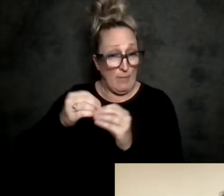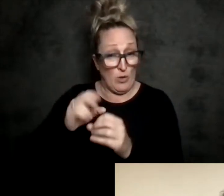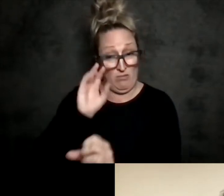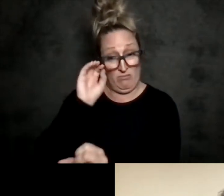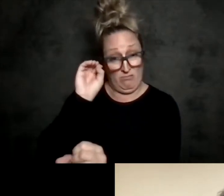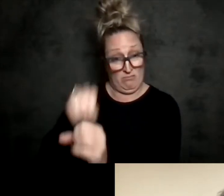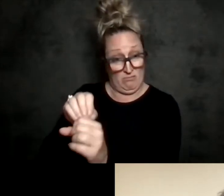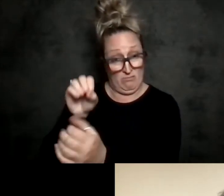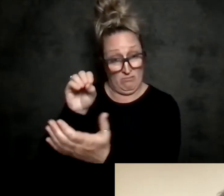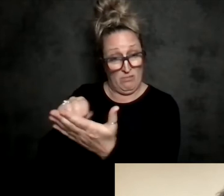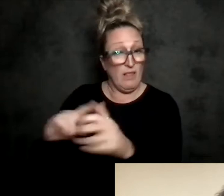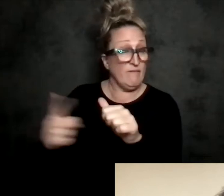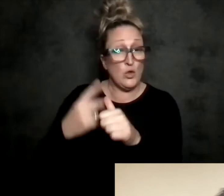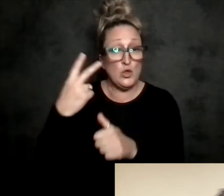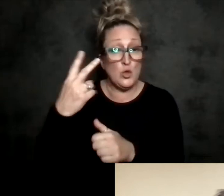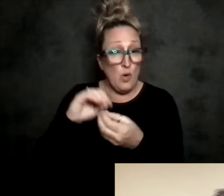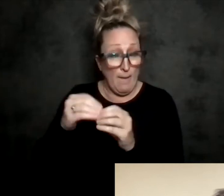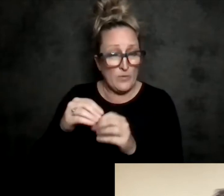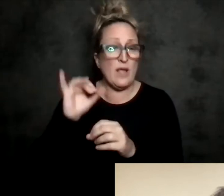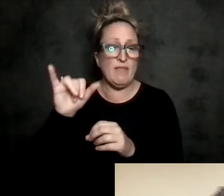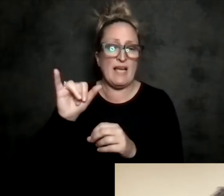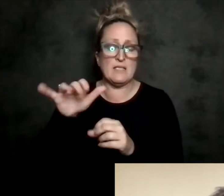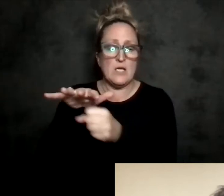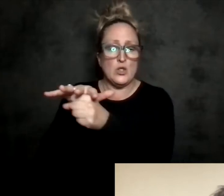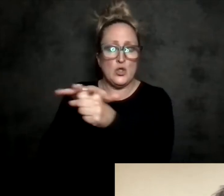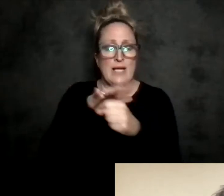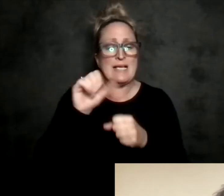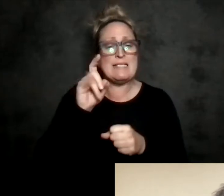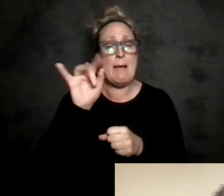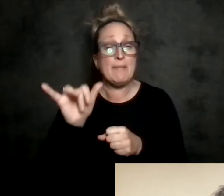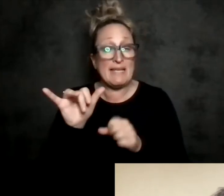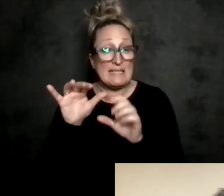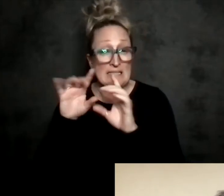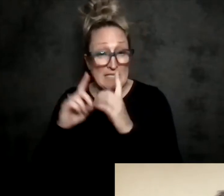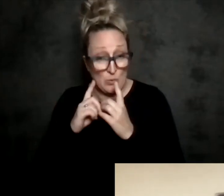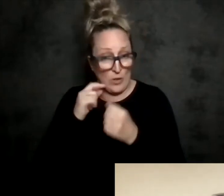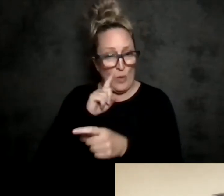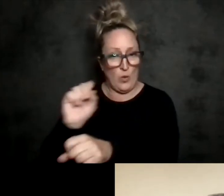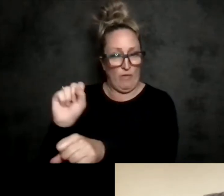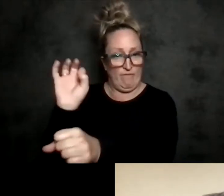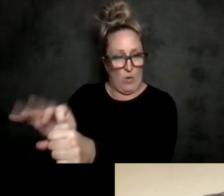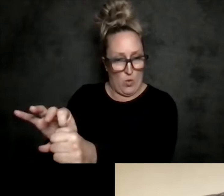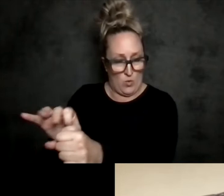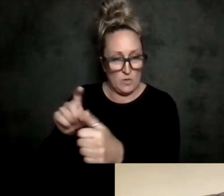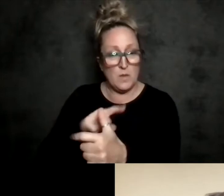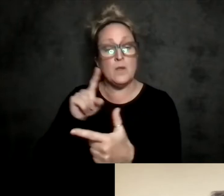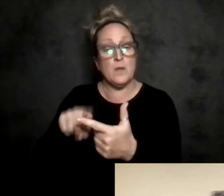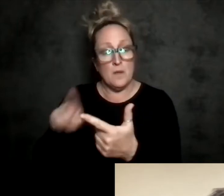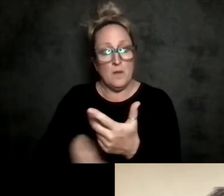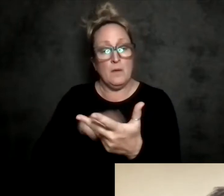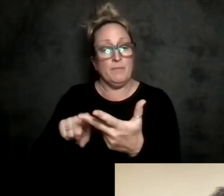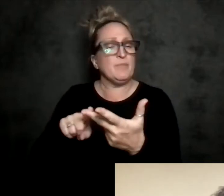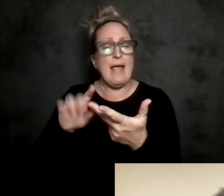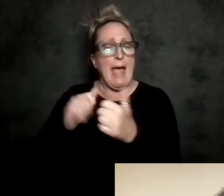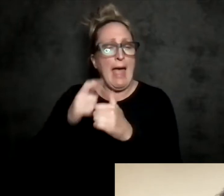the first 2 digits of your PIN is the assembly district that you are voting in. And then based off of how